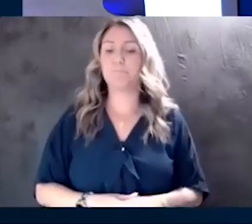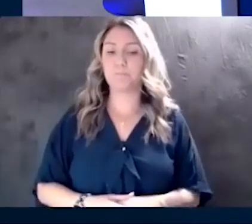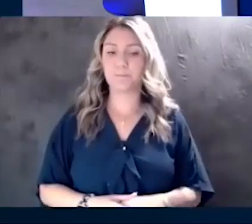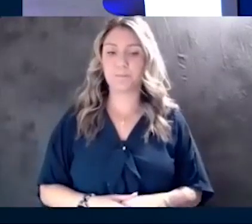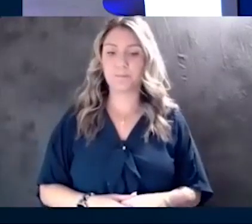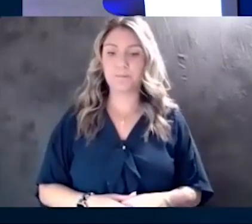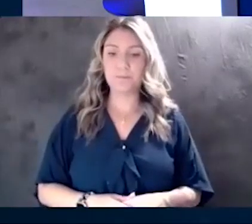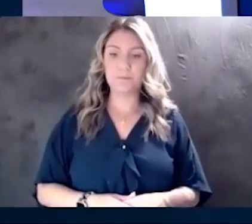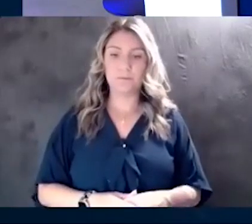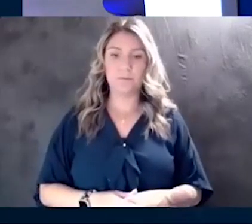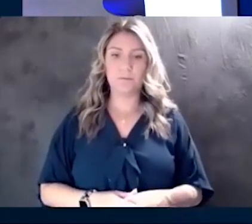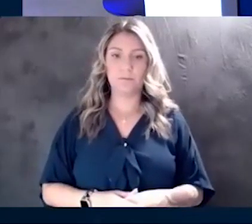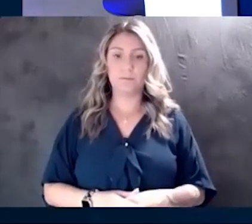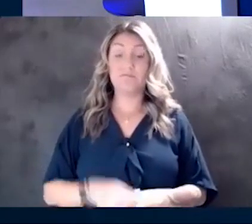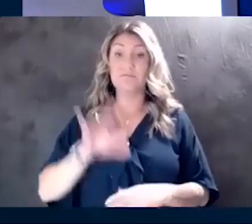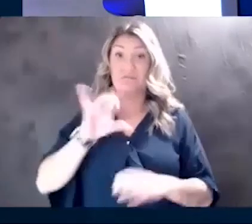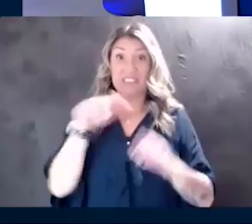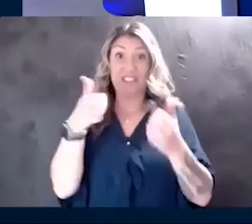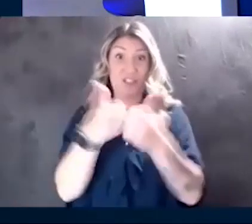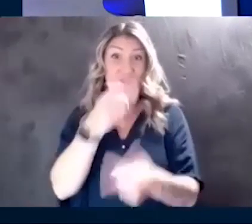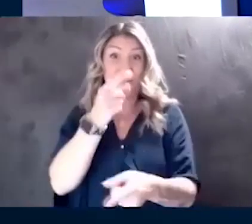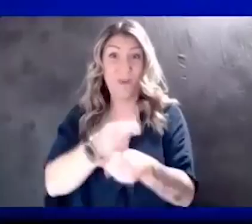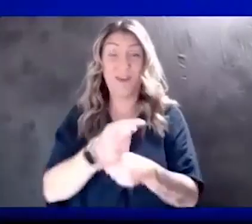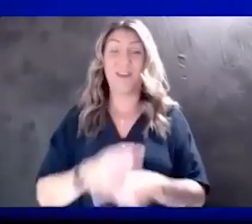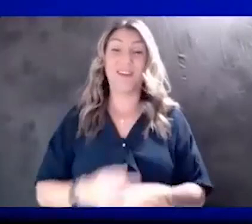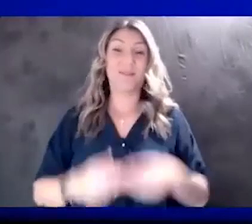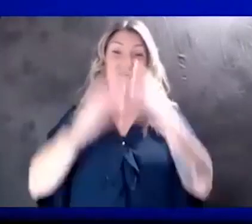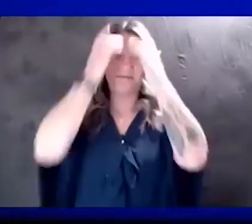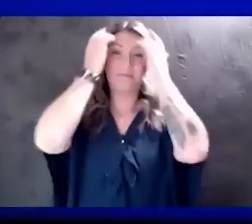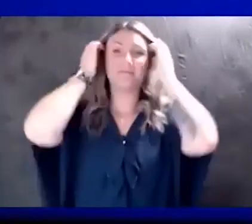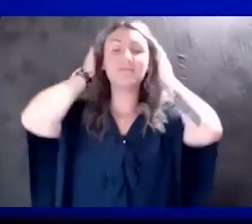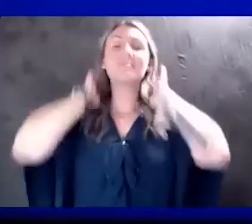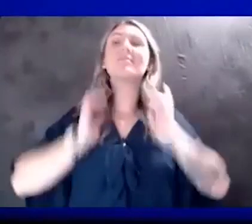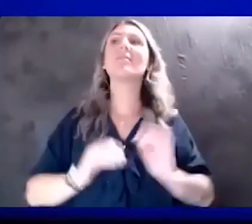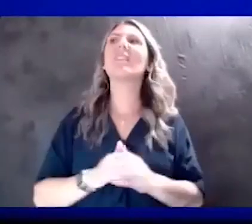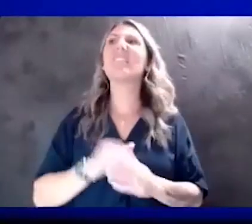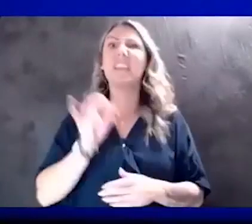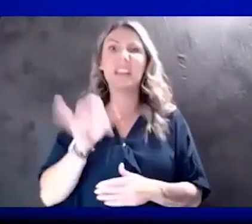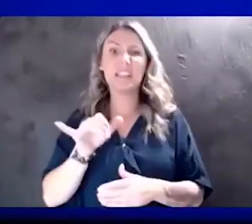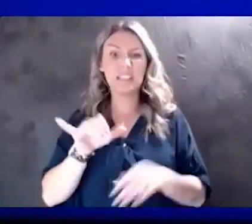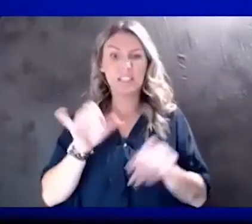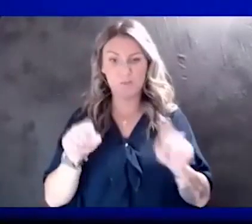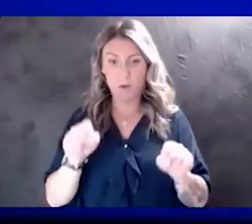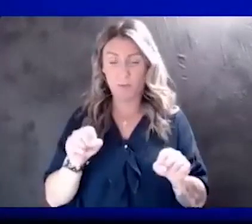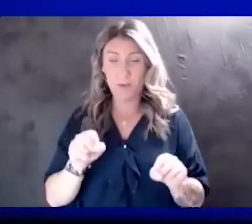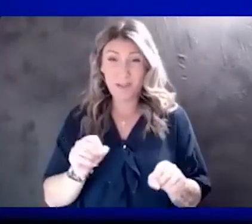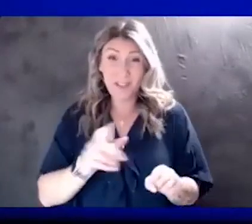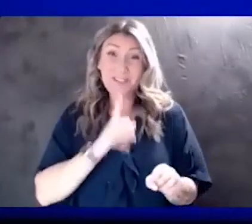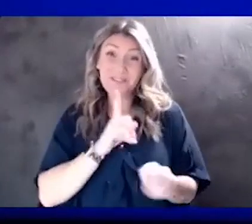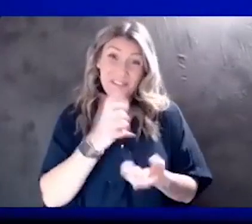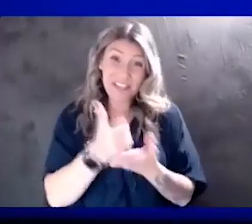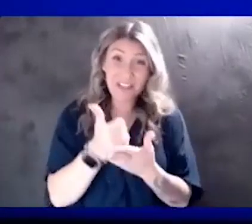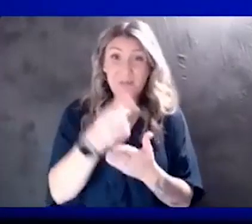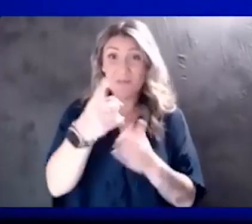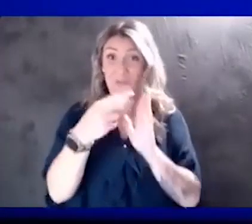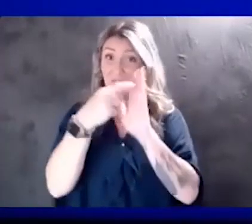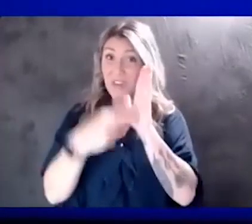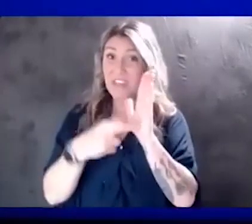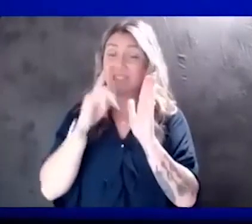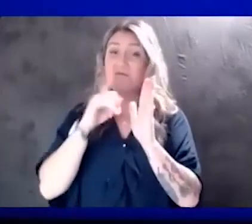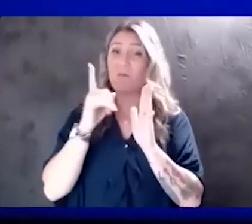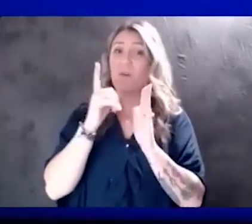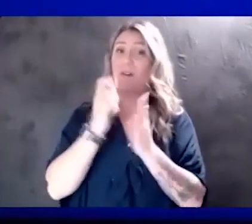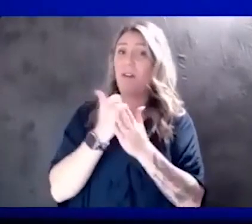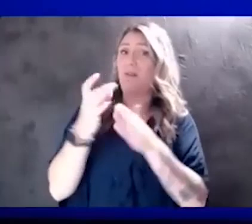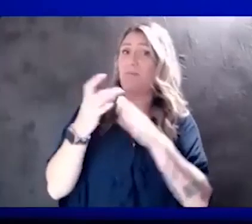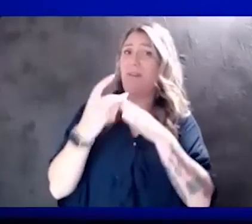That's the challenge, right? I mean, I think that's probably, it's very helpful that you have guidelines, because that will help you navigate it.